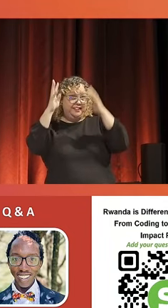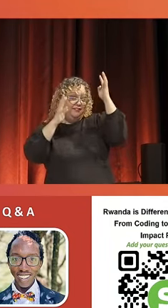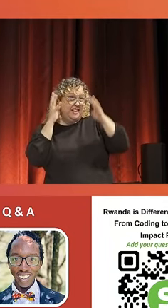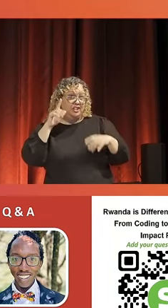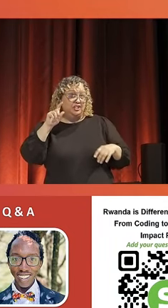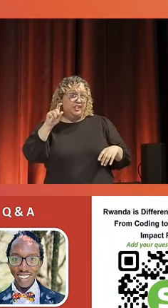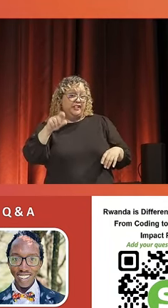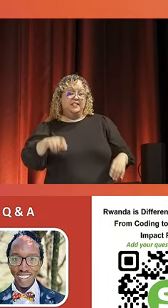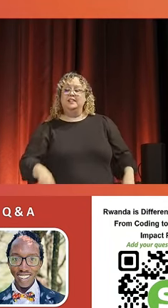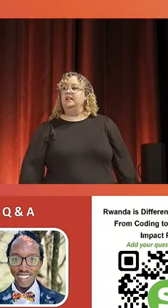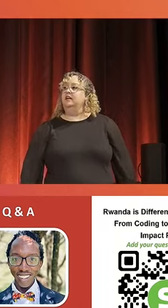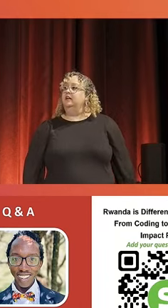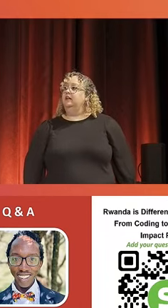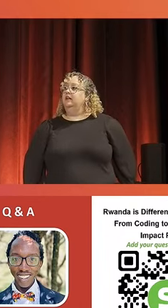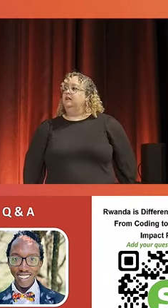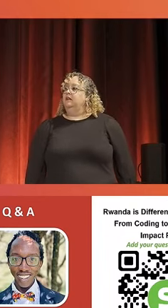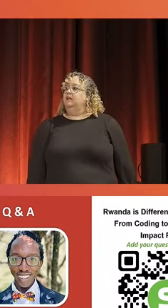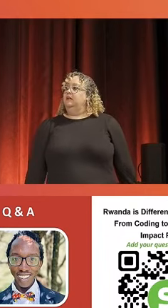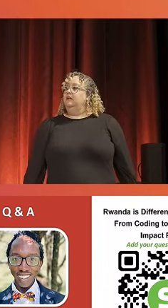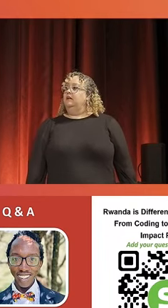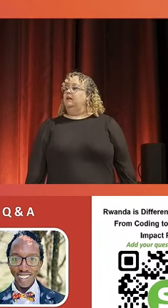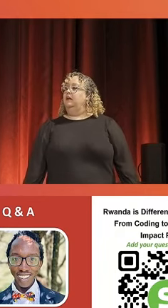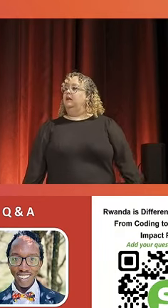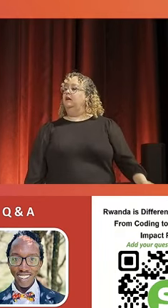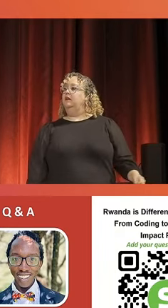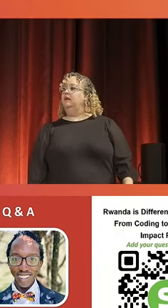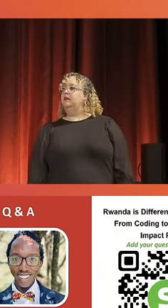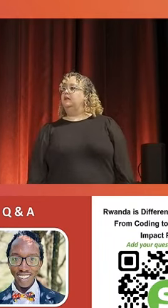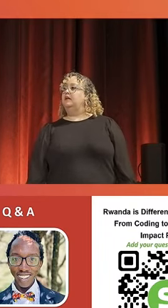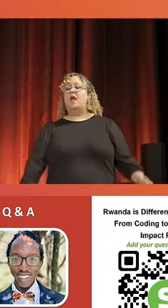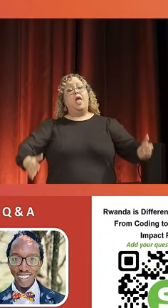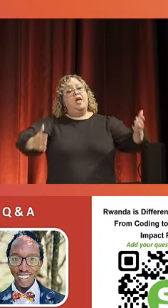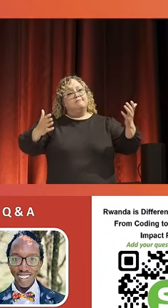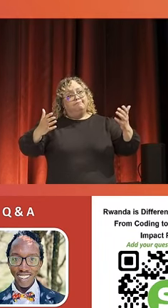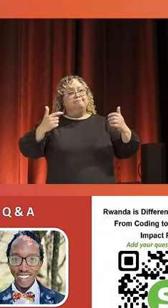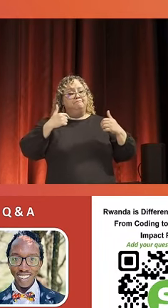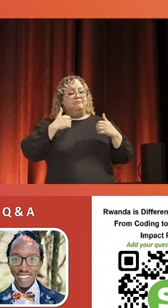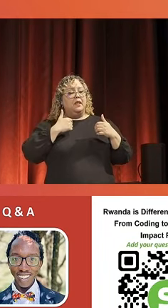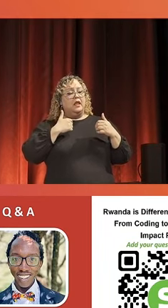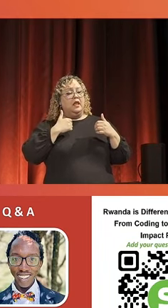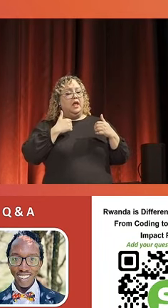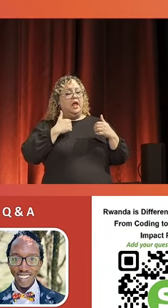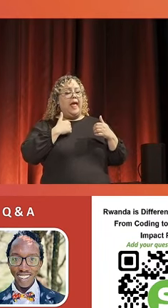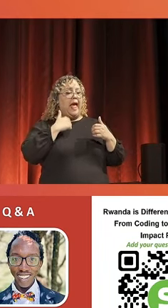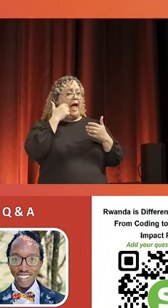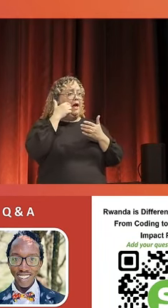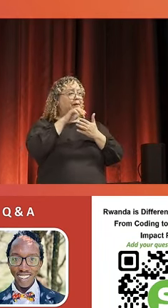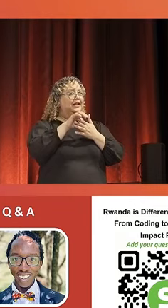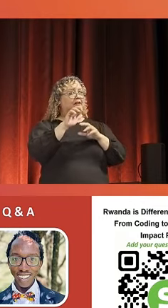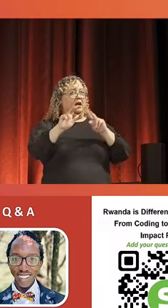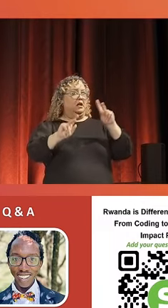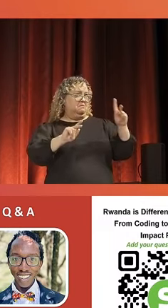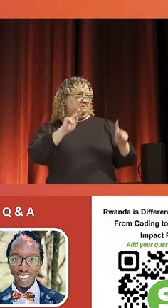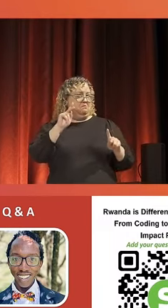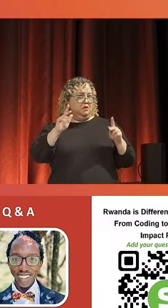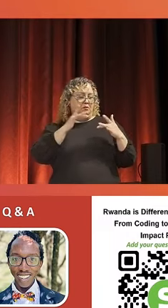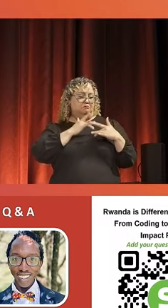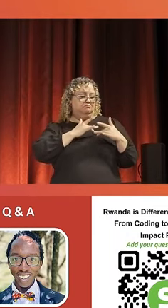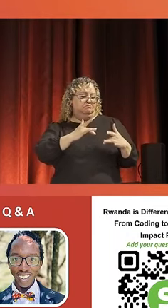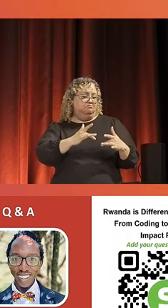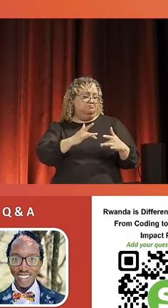Yes, I believe that people do resist change, and especially when